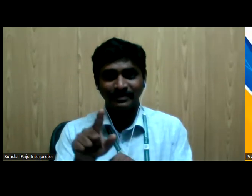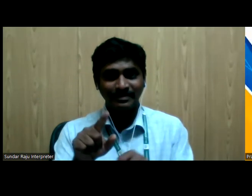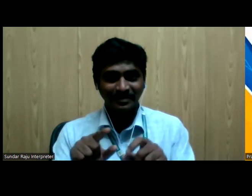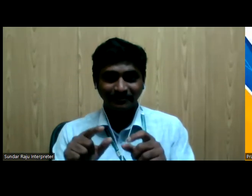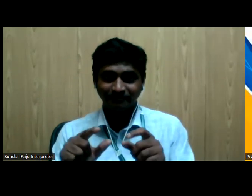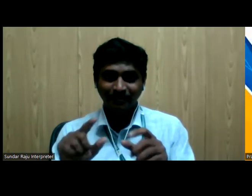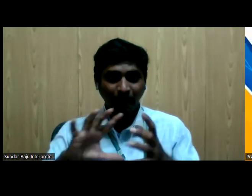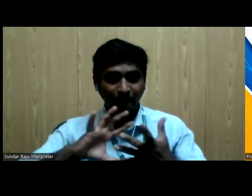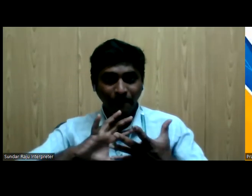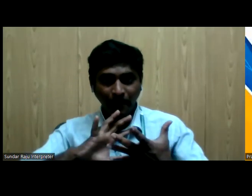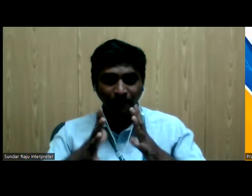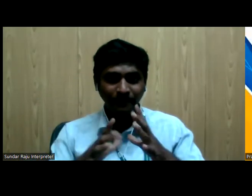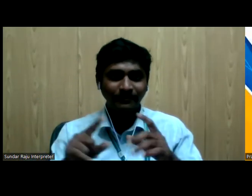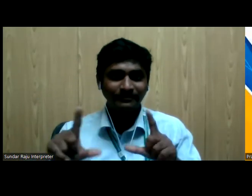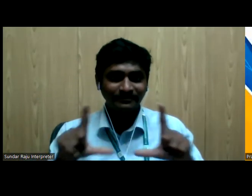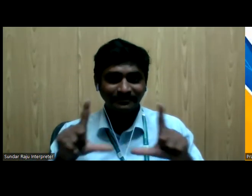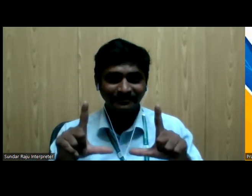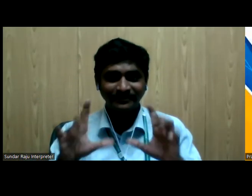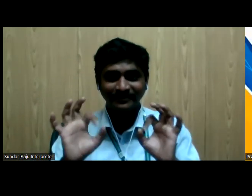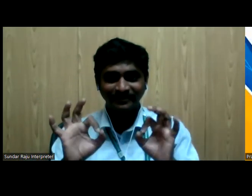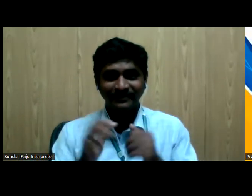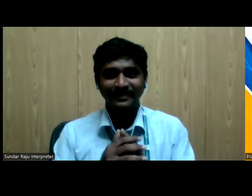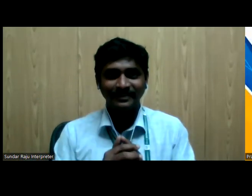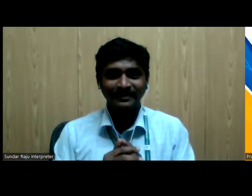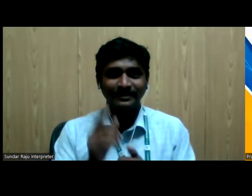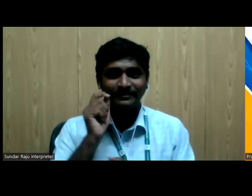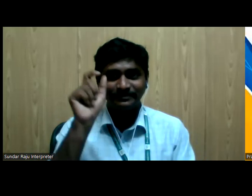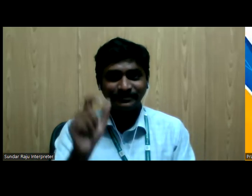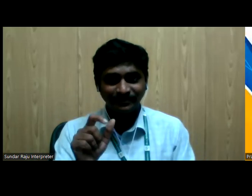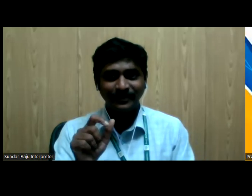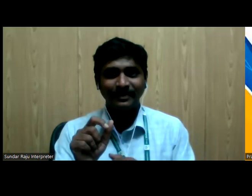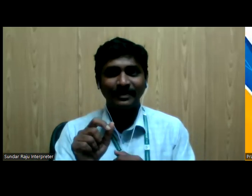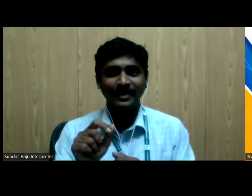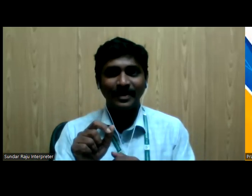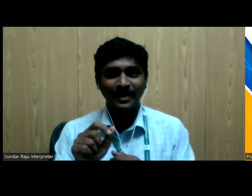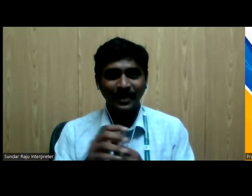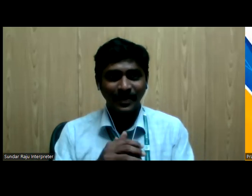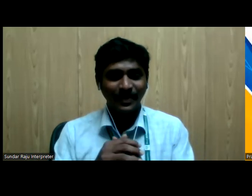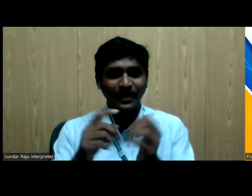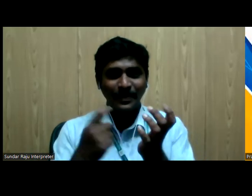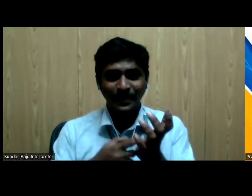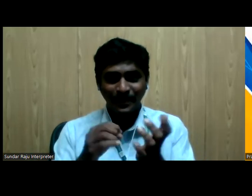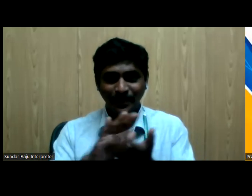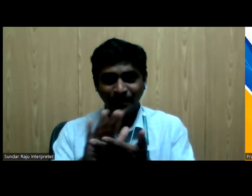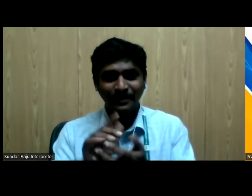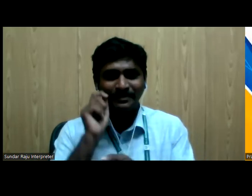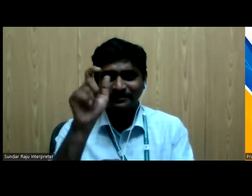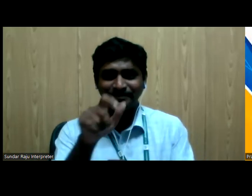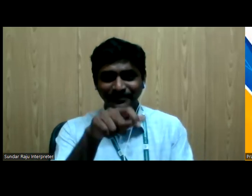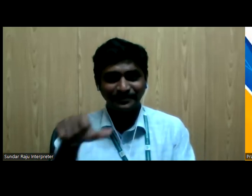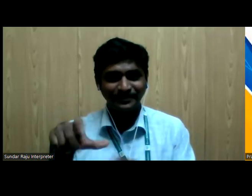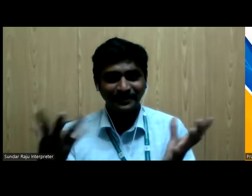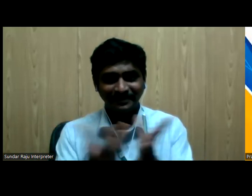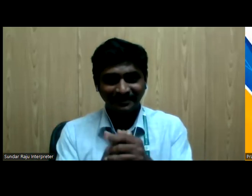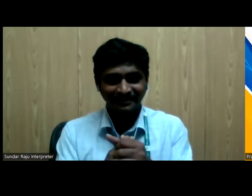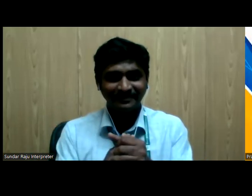the compendium. So thank you, Ms. Anjali Datta and team, Sukesh, Vamshi, and especially Rohit and Abhishek for your contribution and coordination. Also,